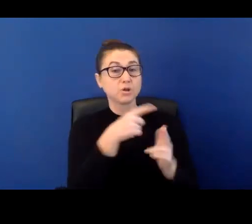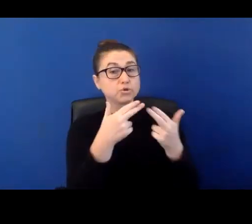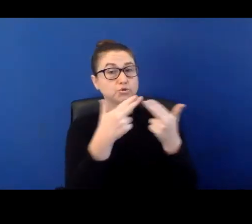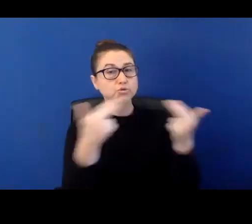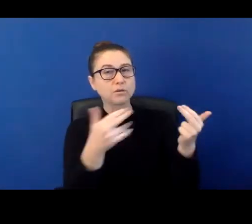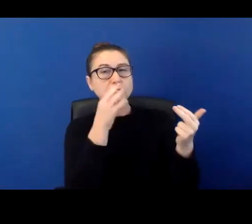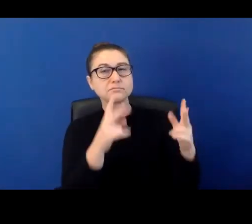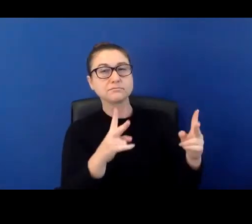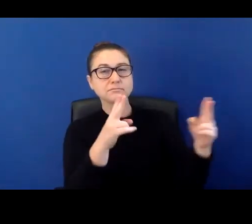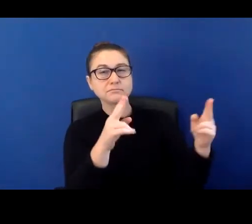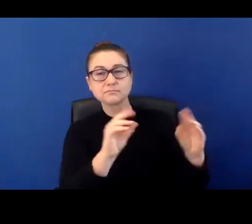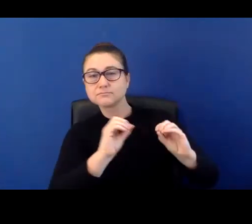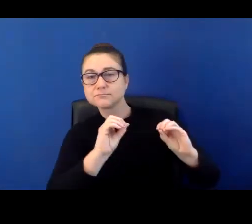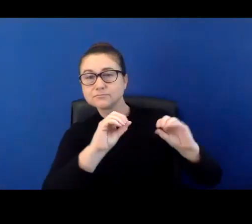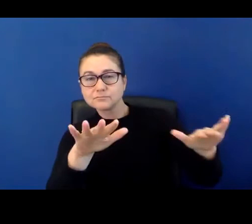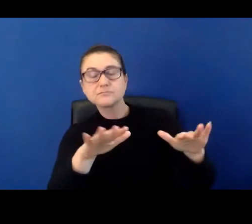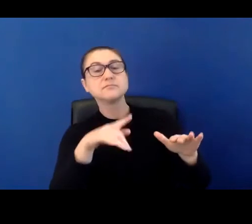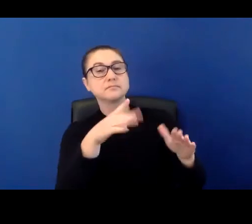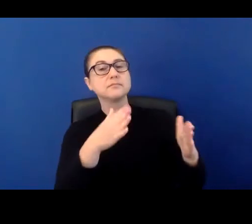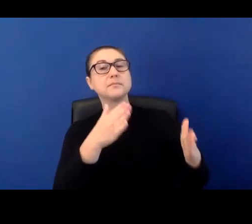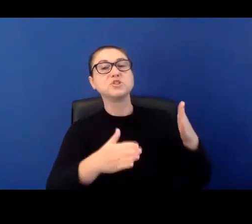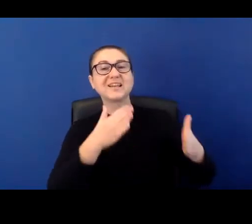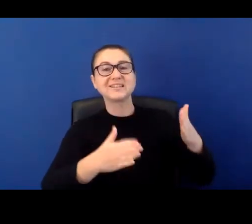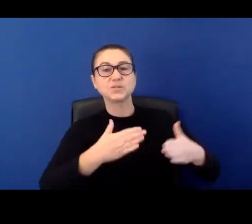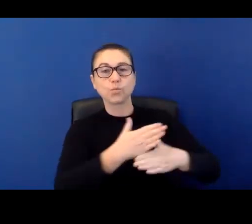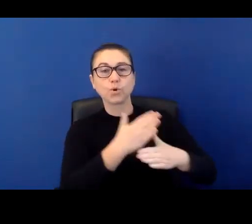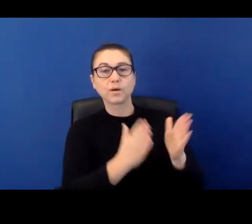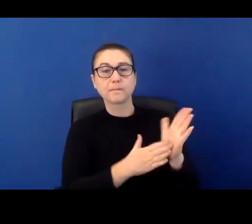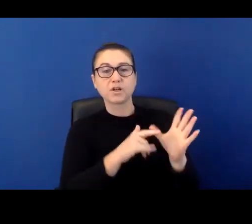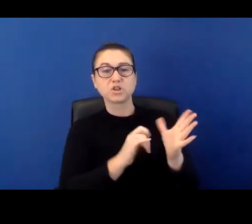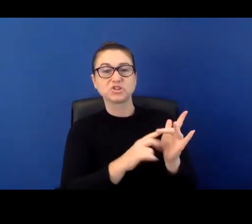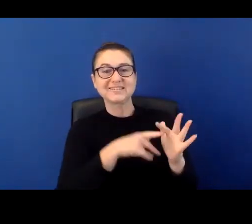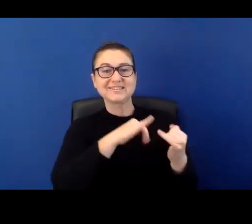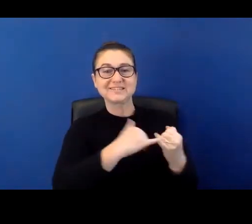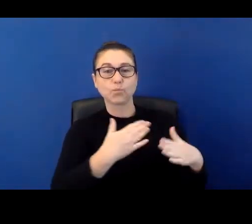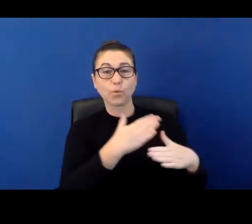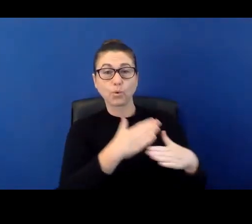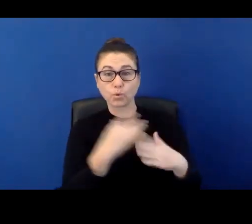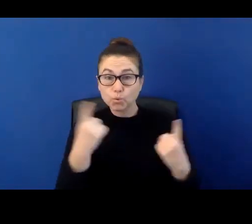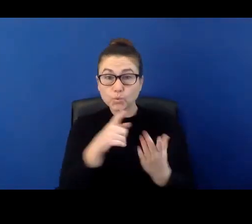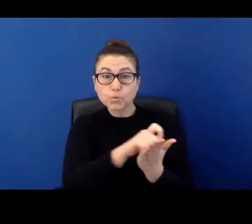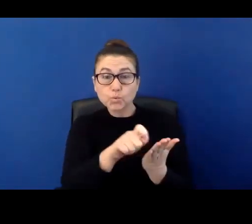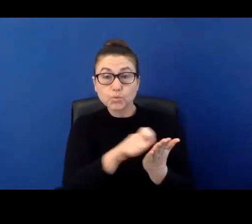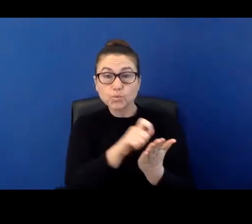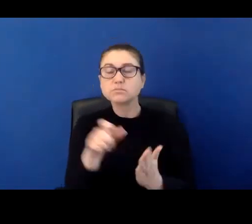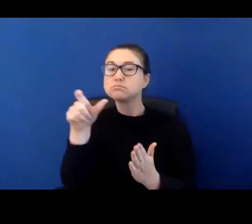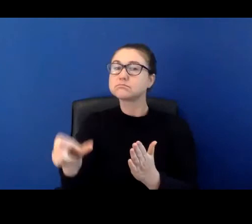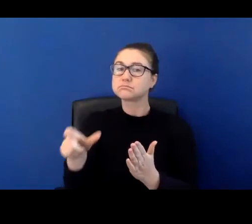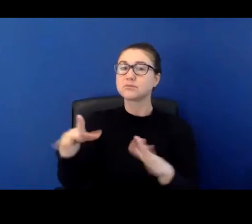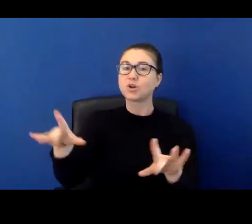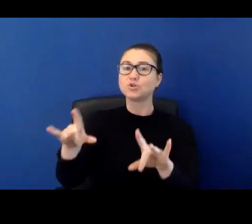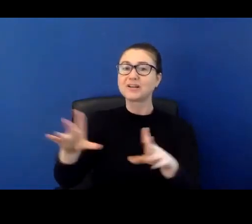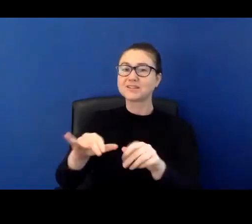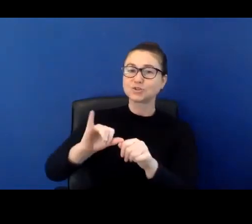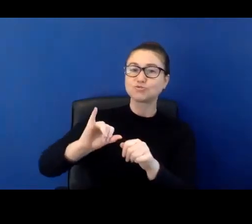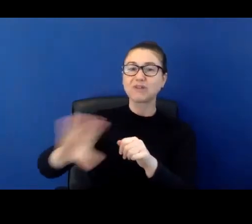a little excerpt from Machine's work, which was composed by one of Australia's